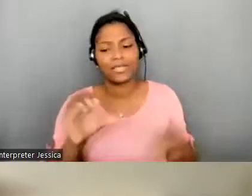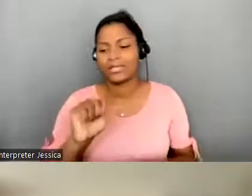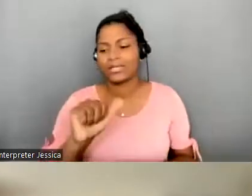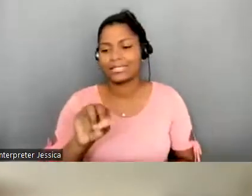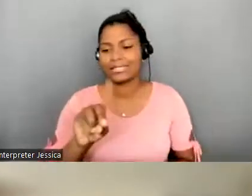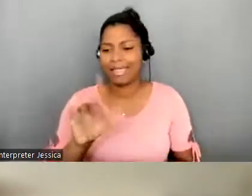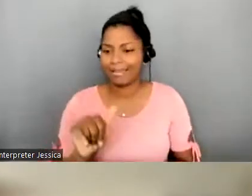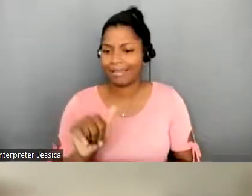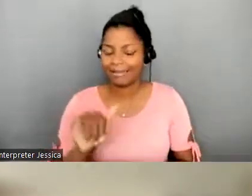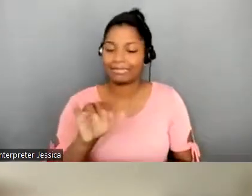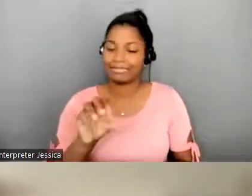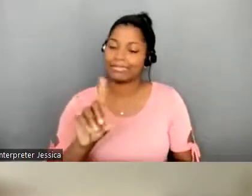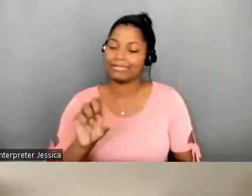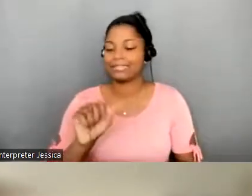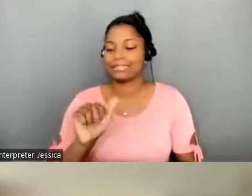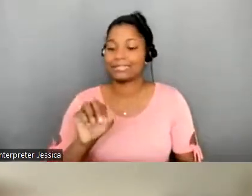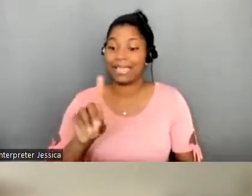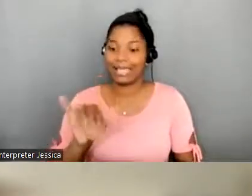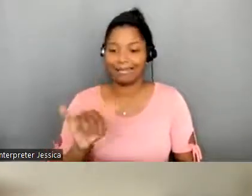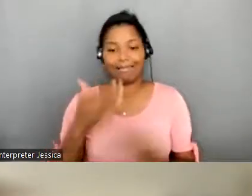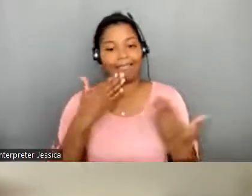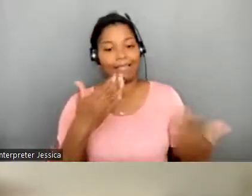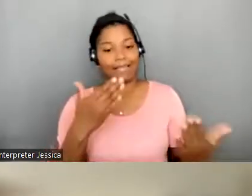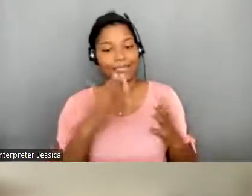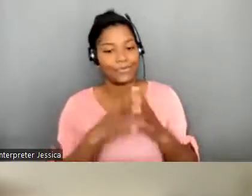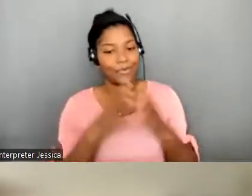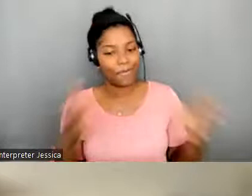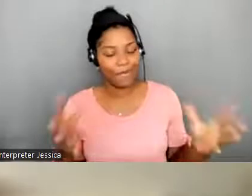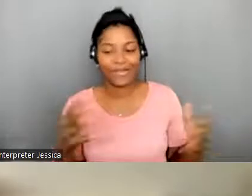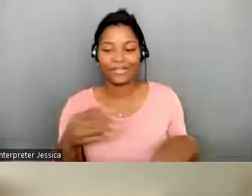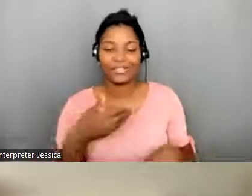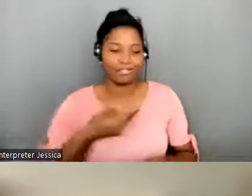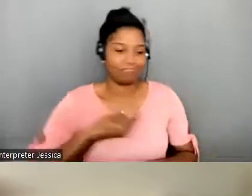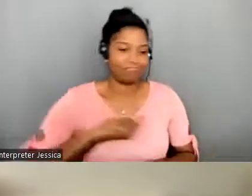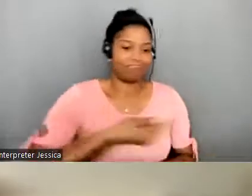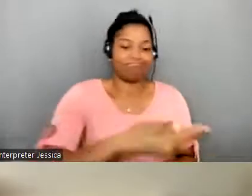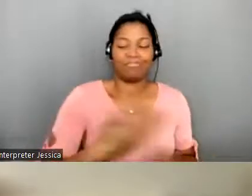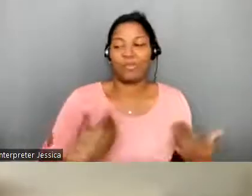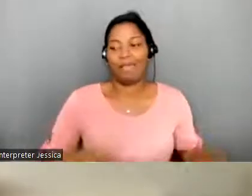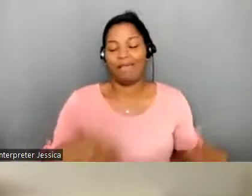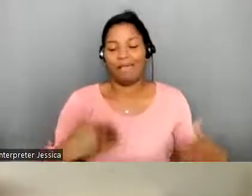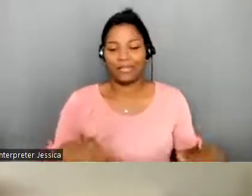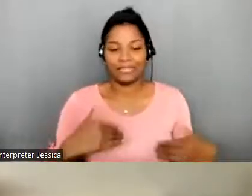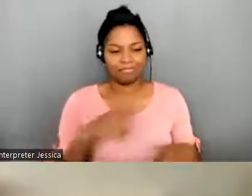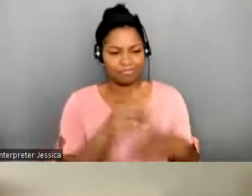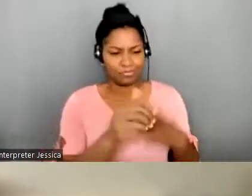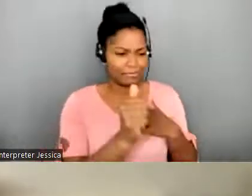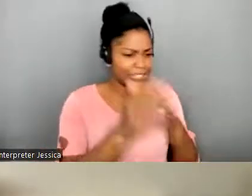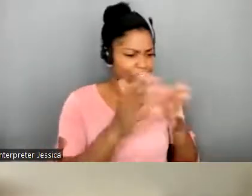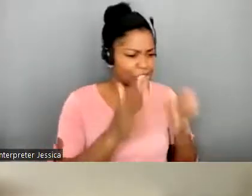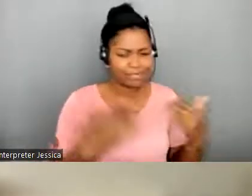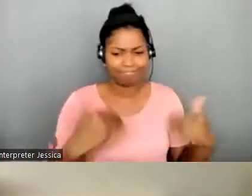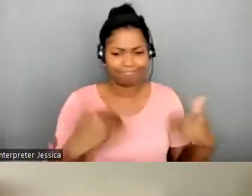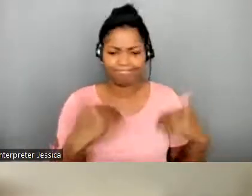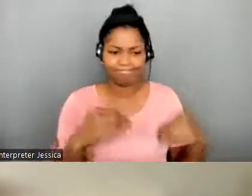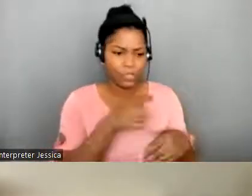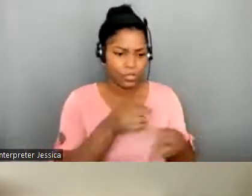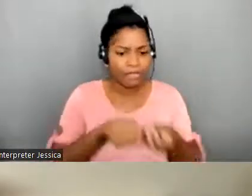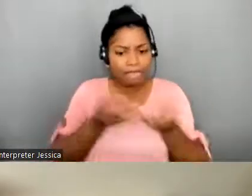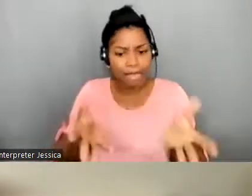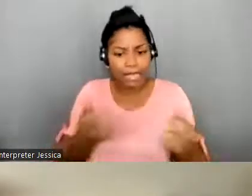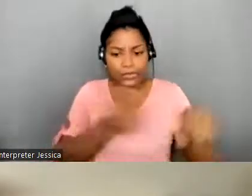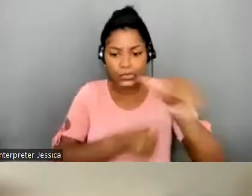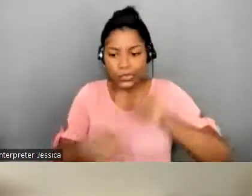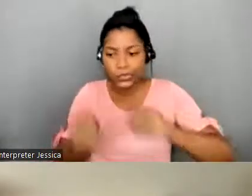kind introduction and for the national leadership that you and the U.S. Aging team provide in promoting social connections and reducing